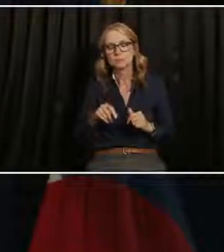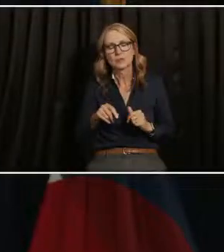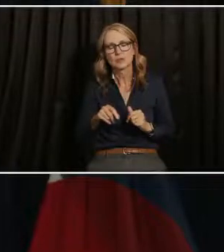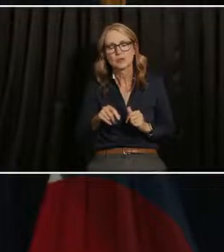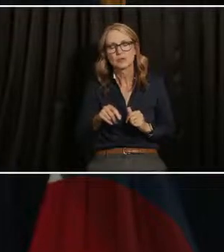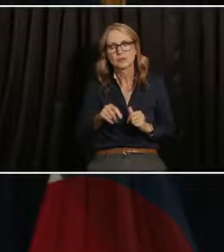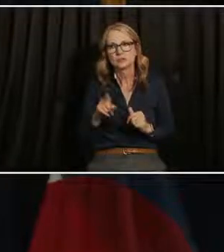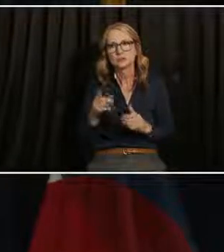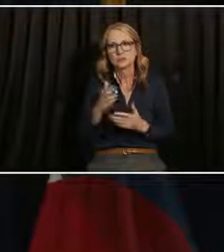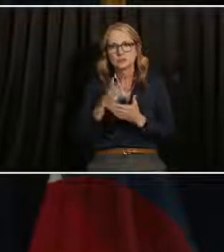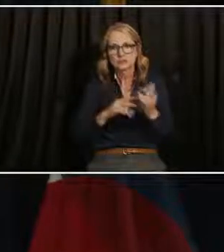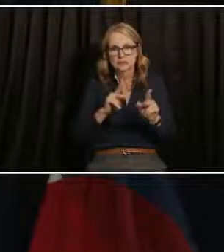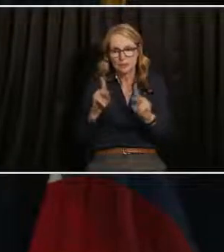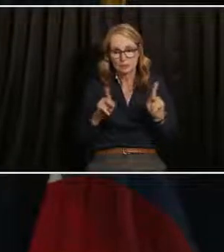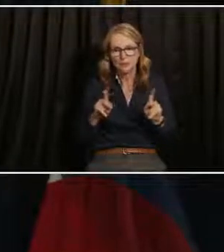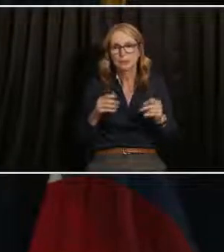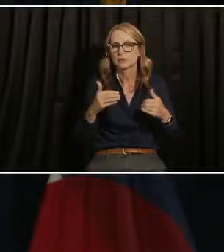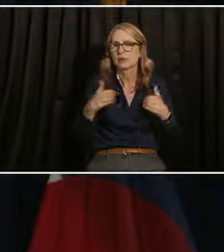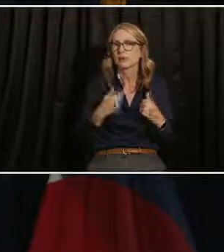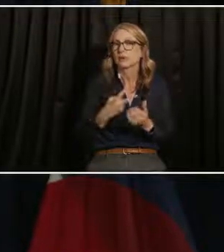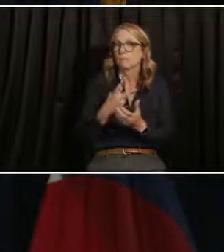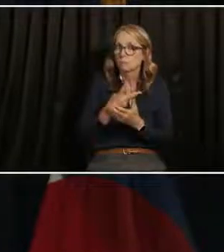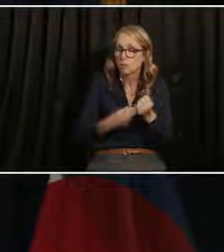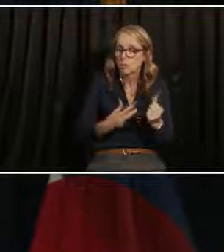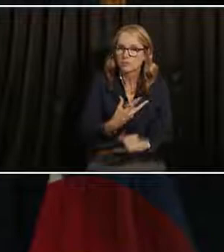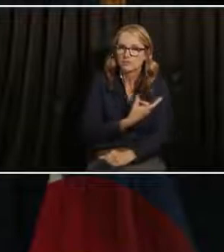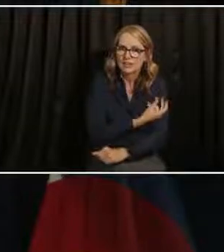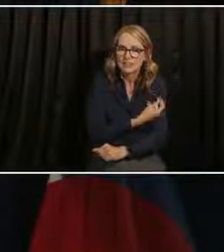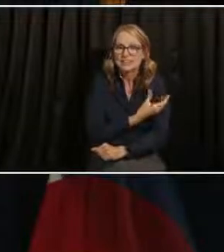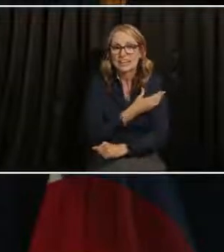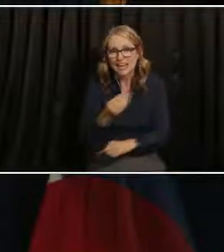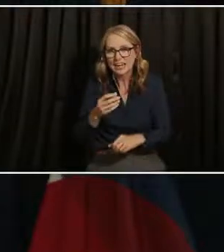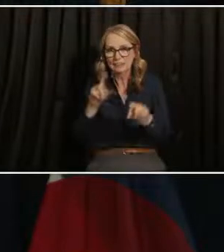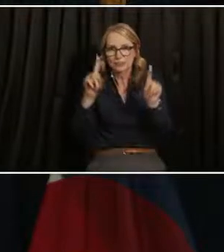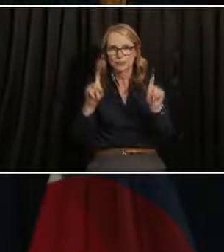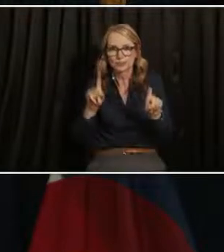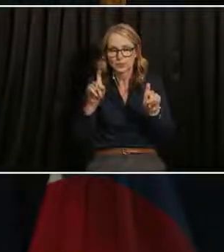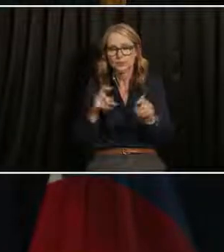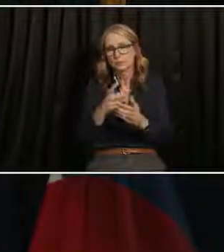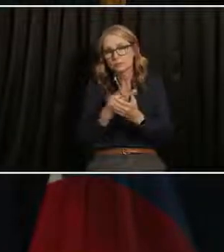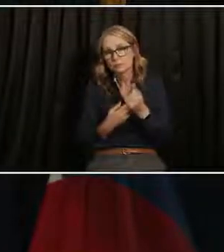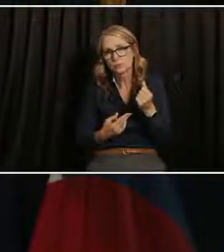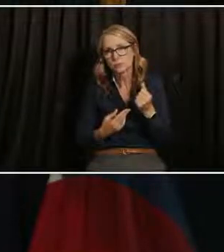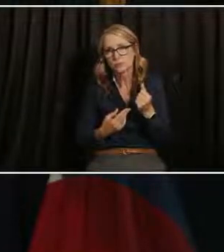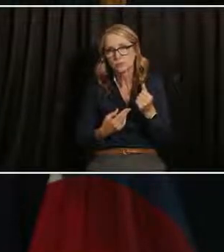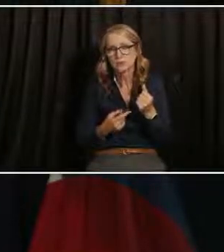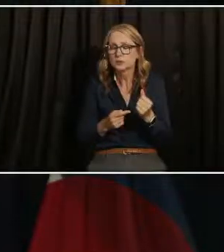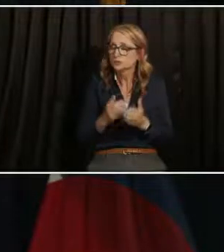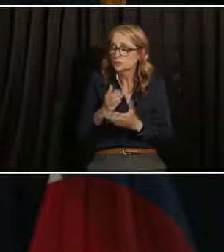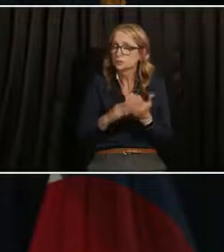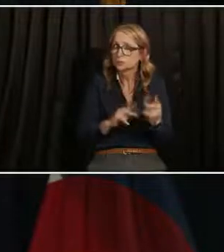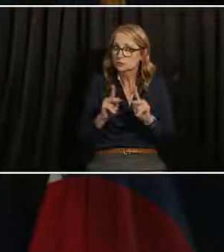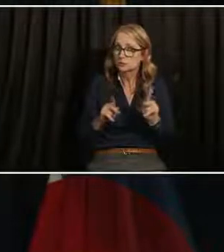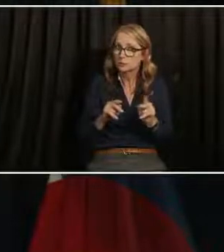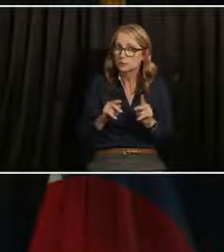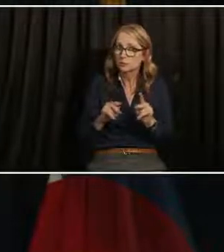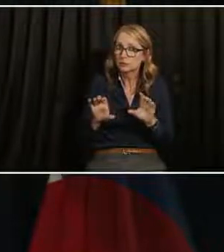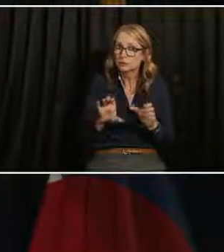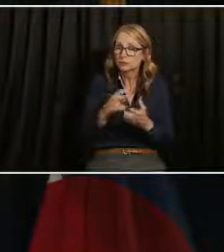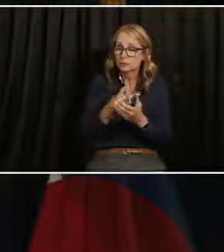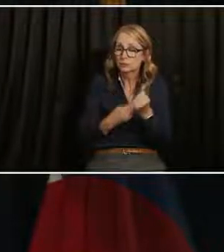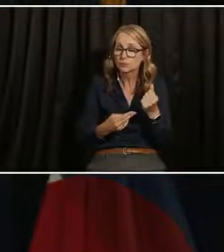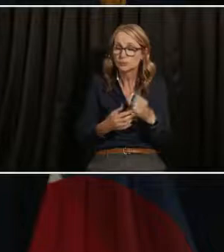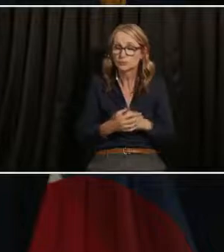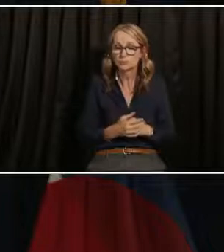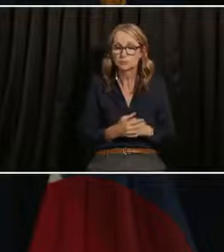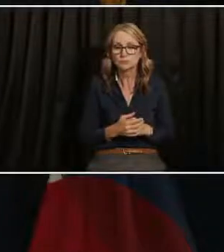who actually are vaccinated and tested. It's both. And so there are some that we take that extra step to do. But no, I